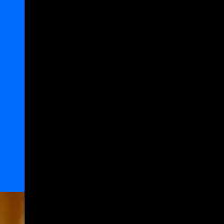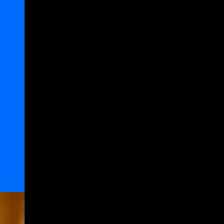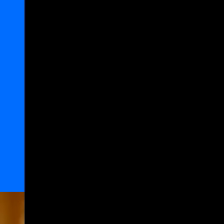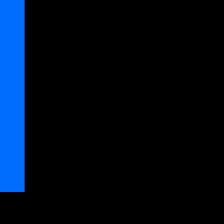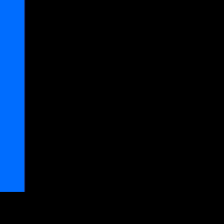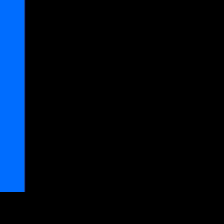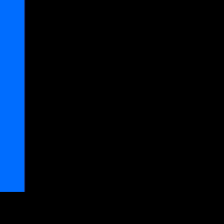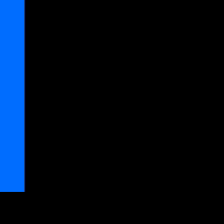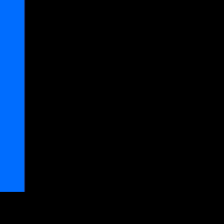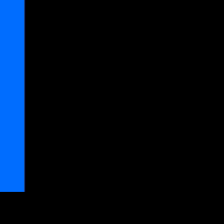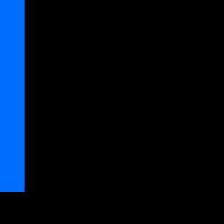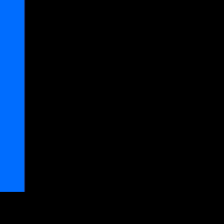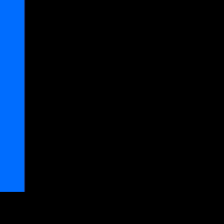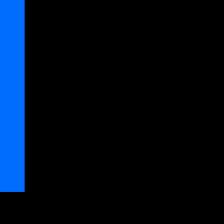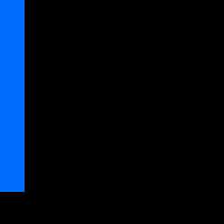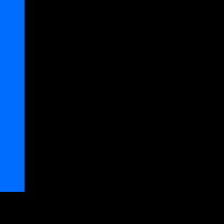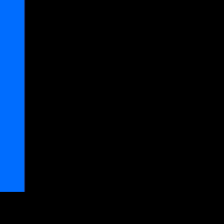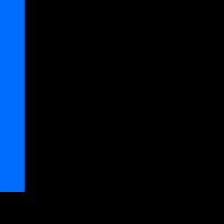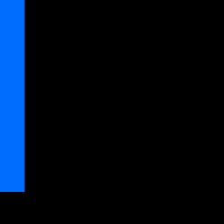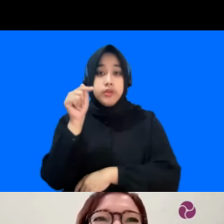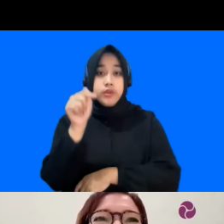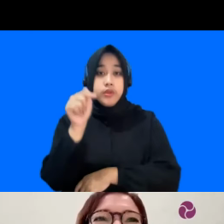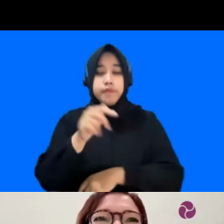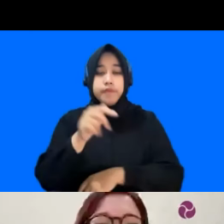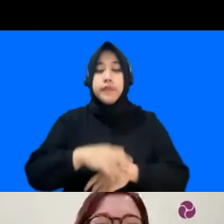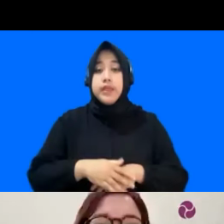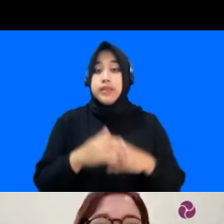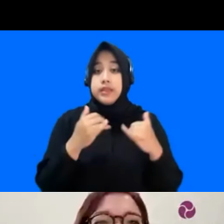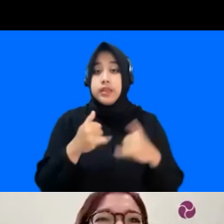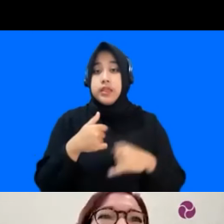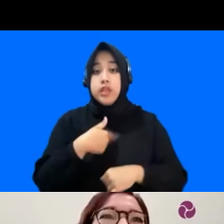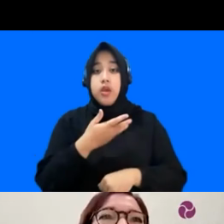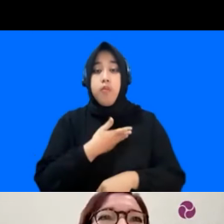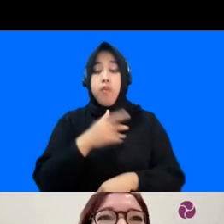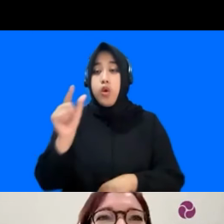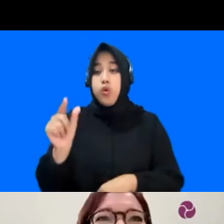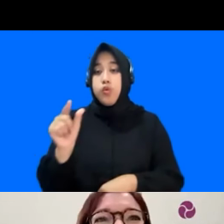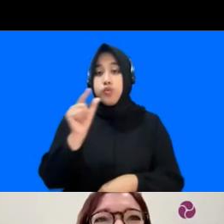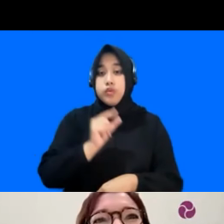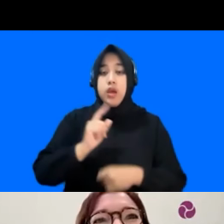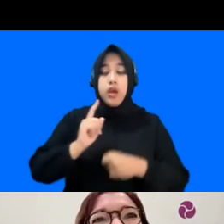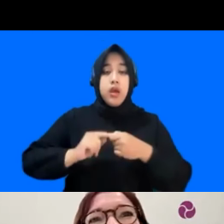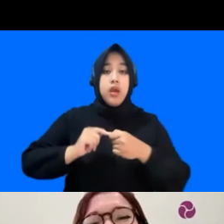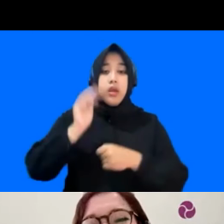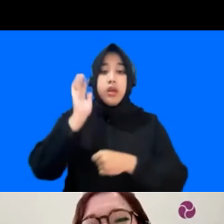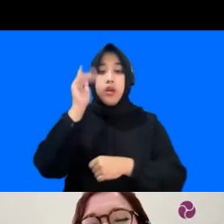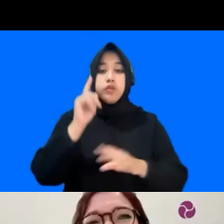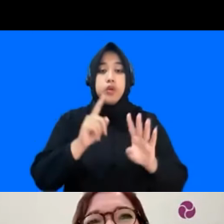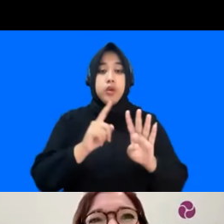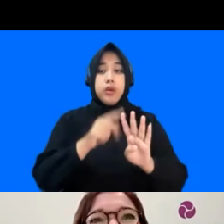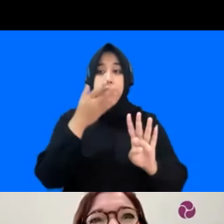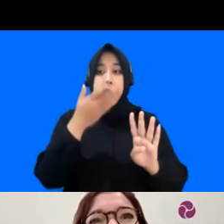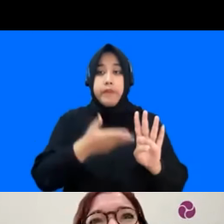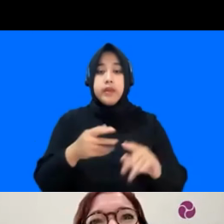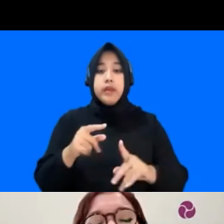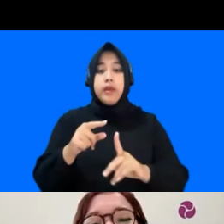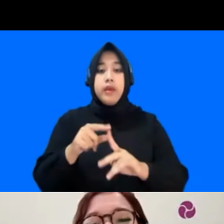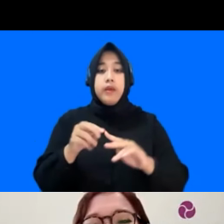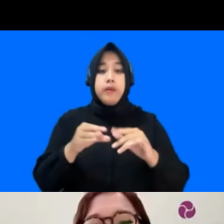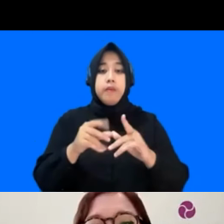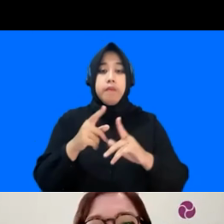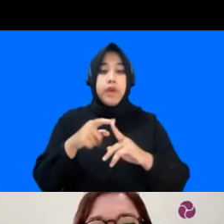now, I would like to invite our fourth speaker to the screen, Patrick He. Patrick He is the Chief Executive Officer